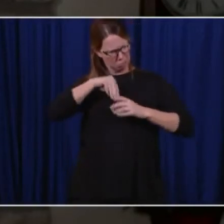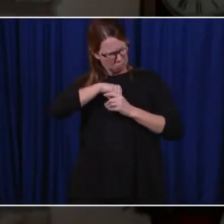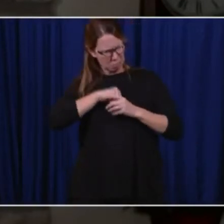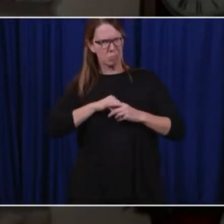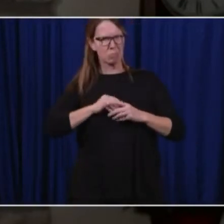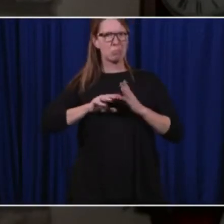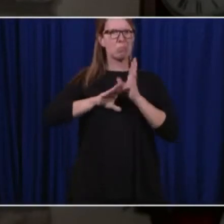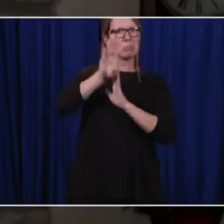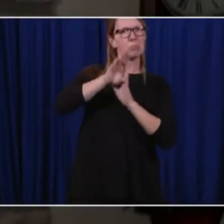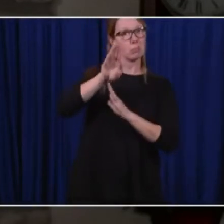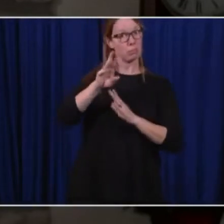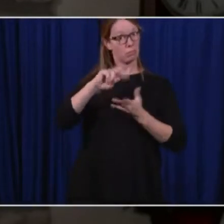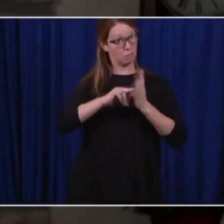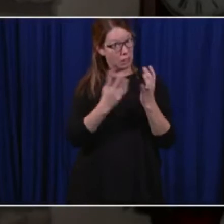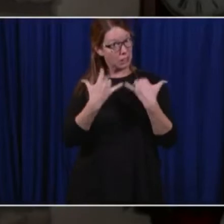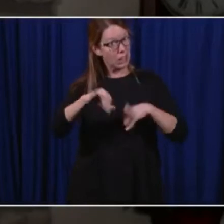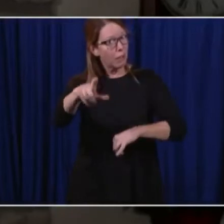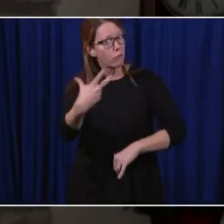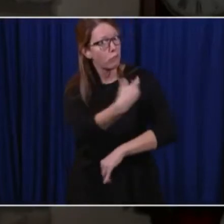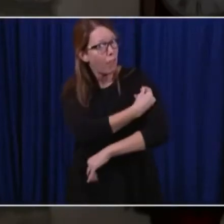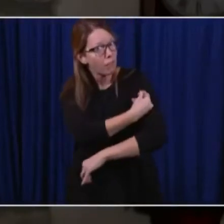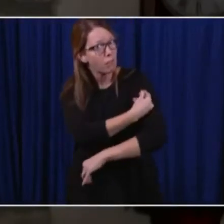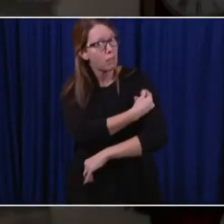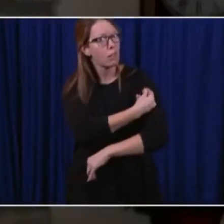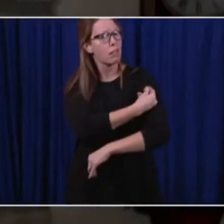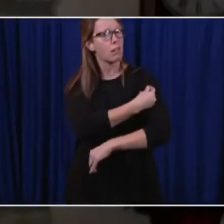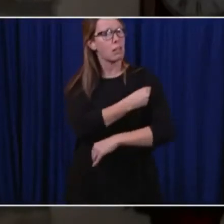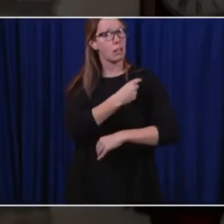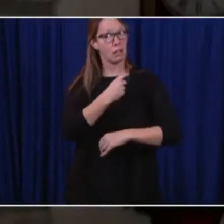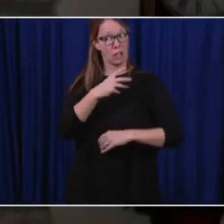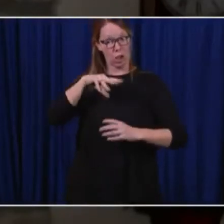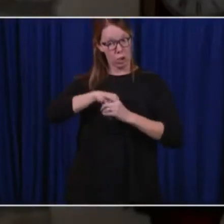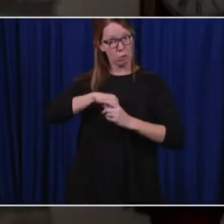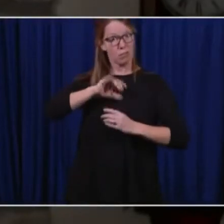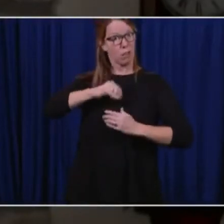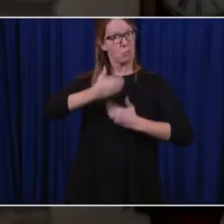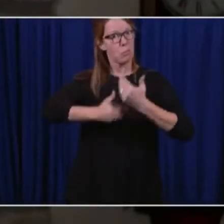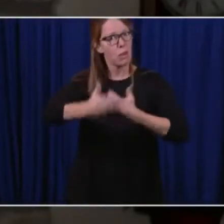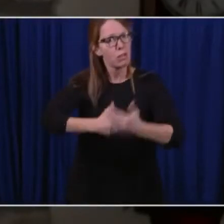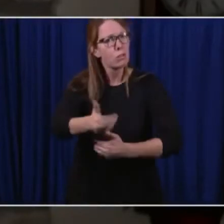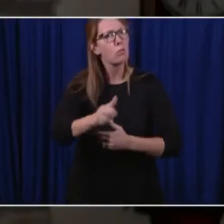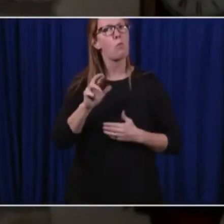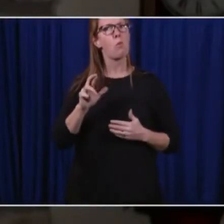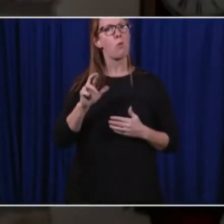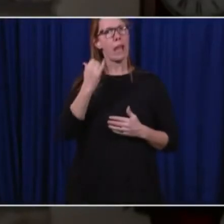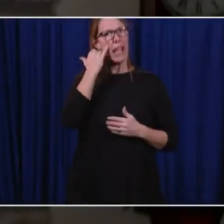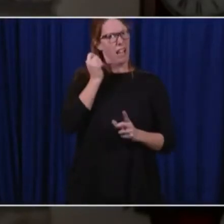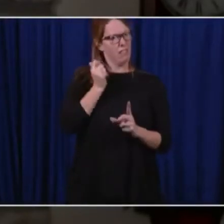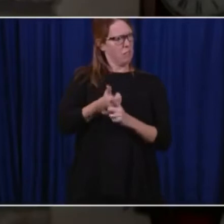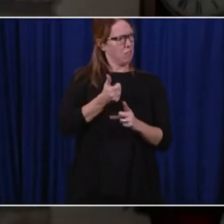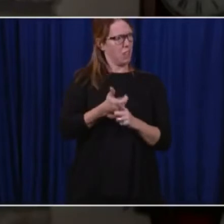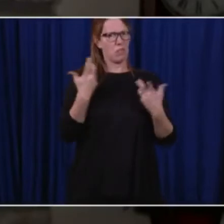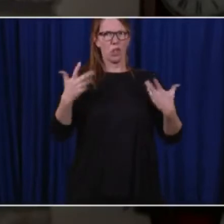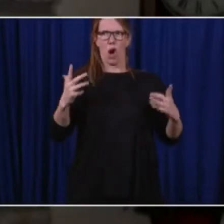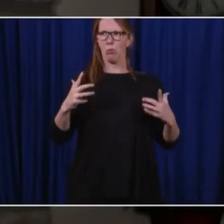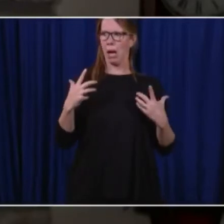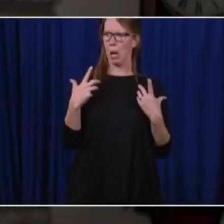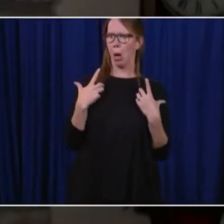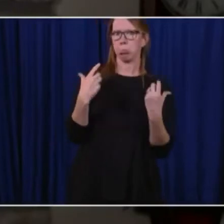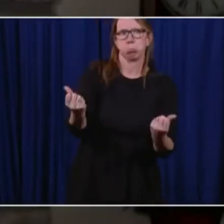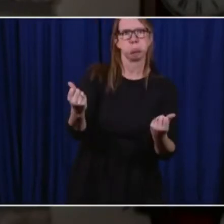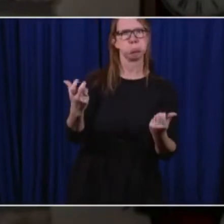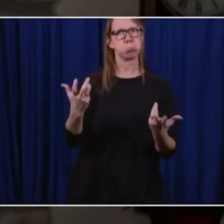to be vaccinated, through the process? If they no need to, can those vaccines